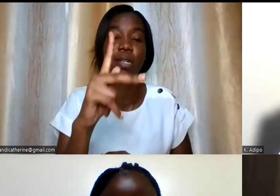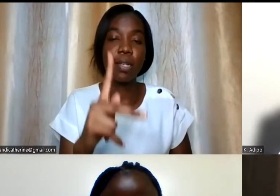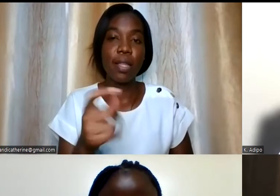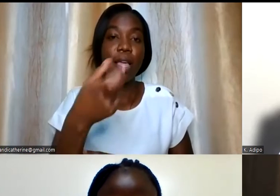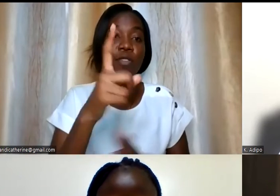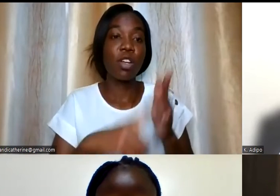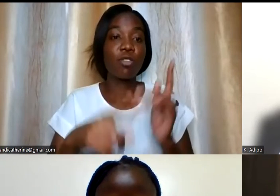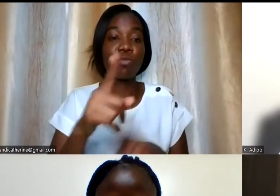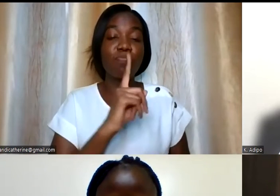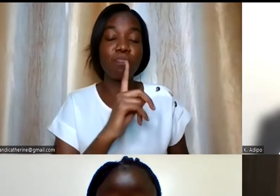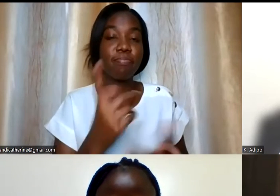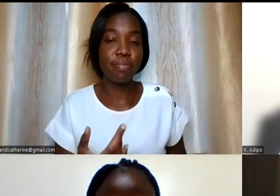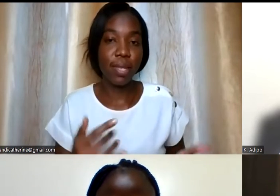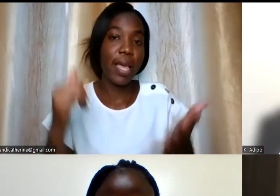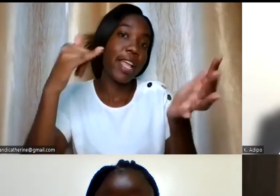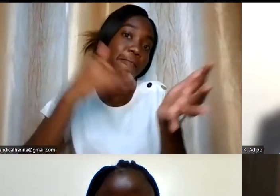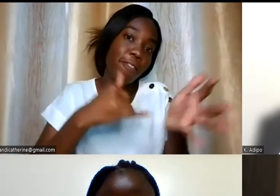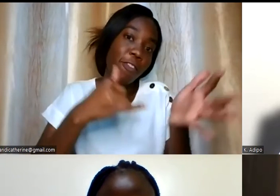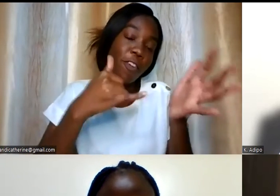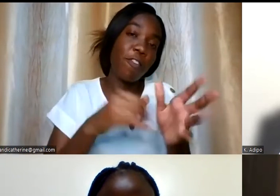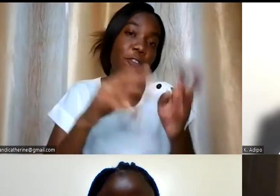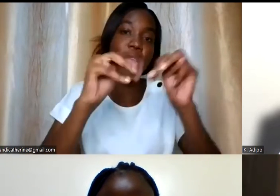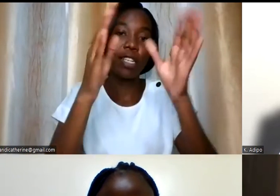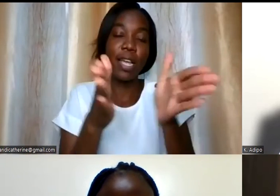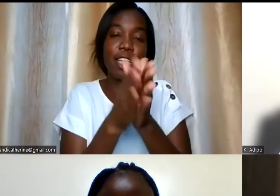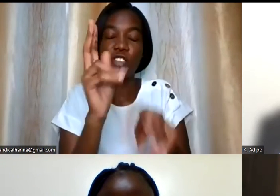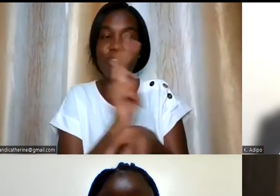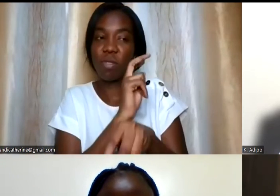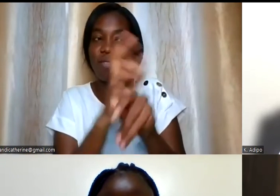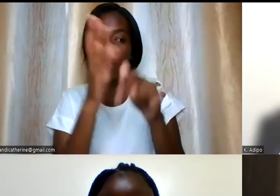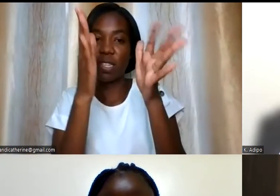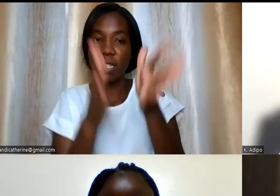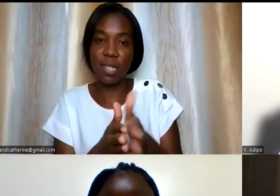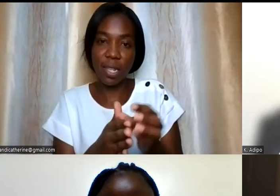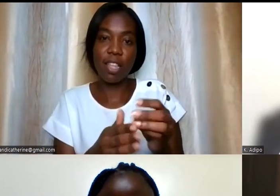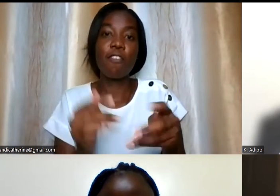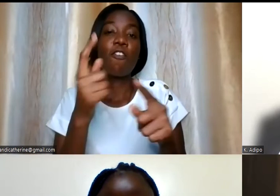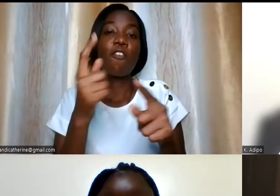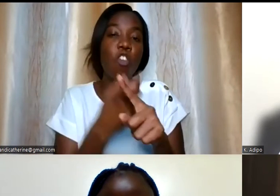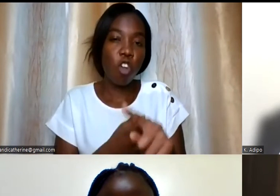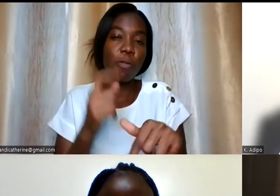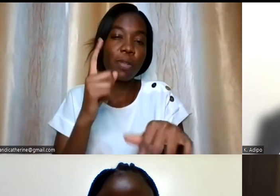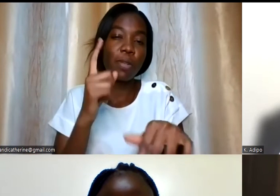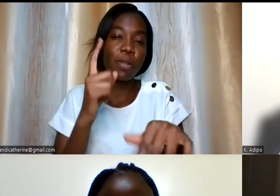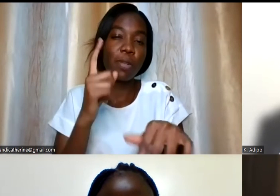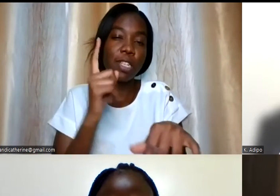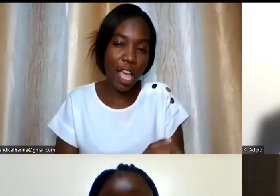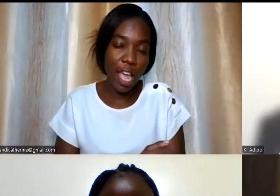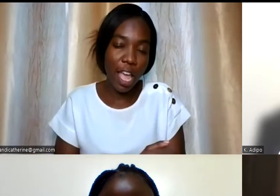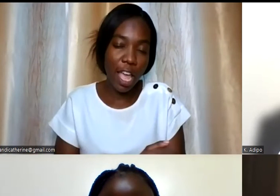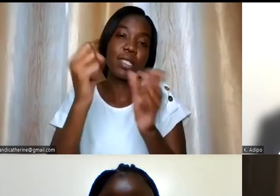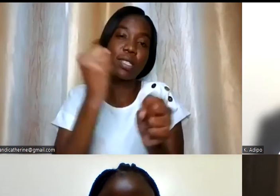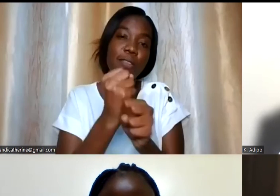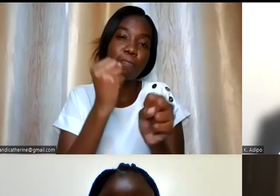said. Involve the managers and supervisors right from the recruitment process, so that they know that